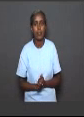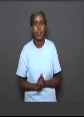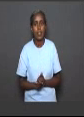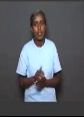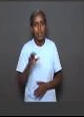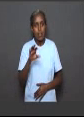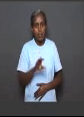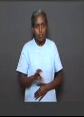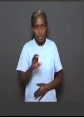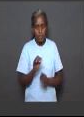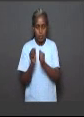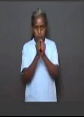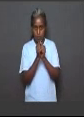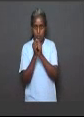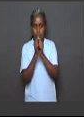find out together.